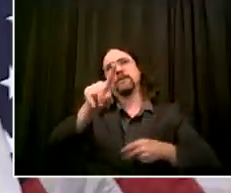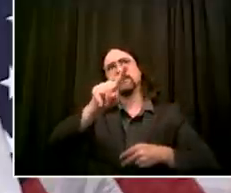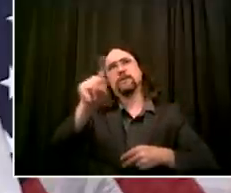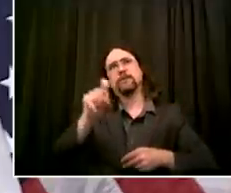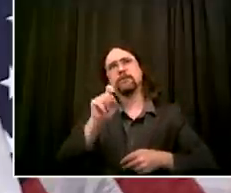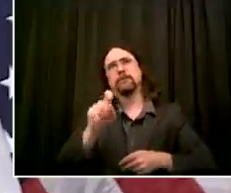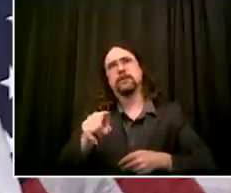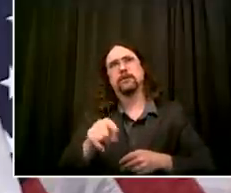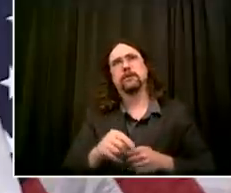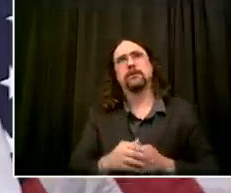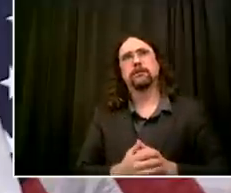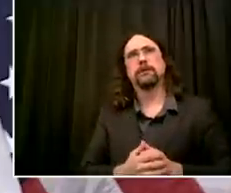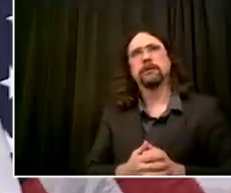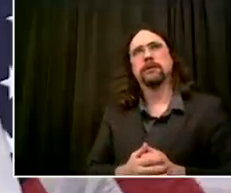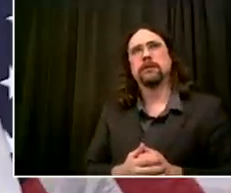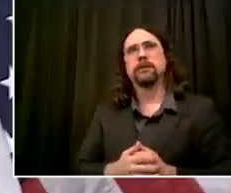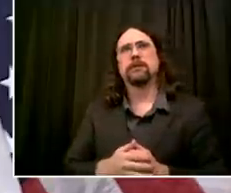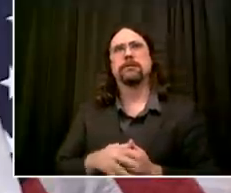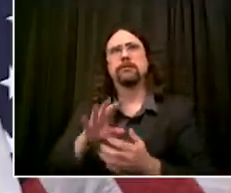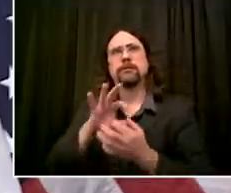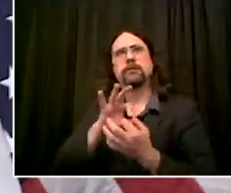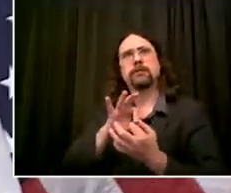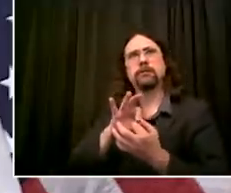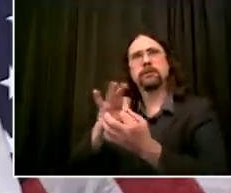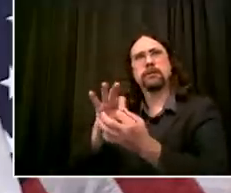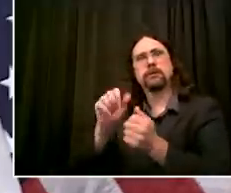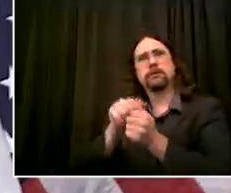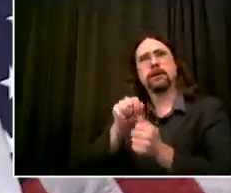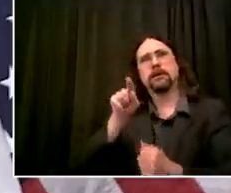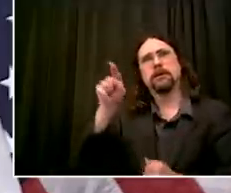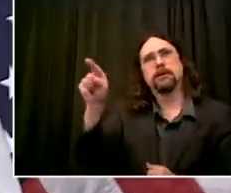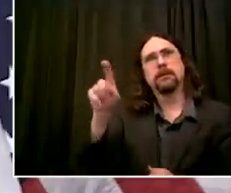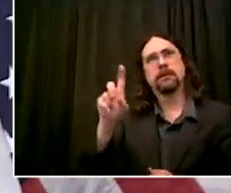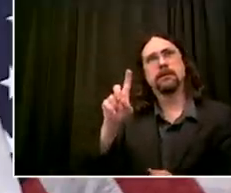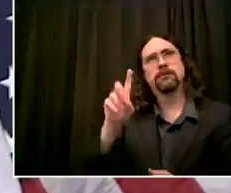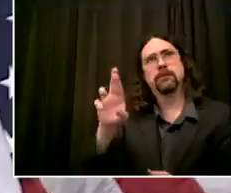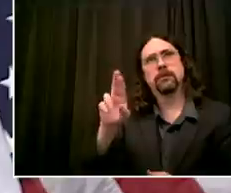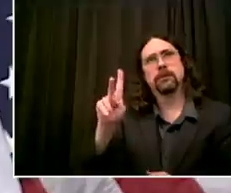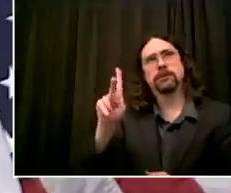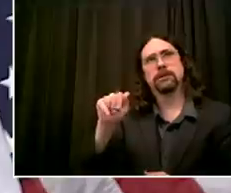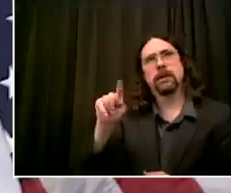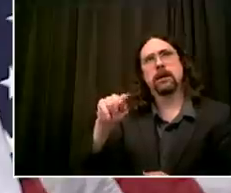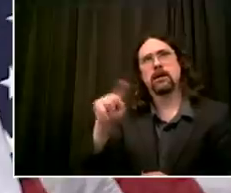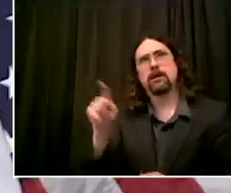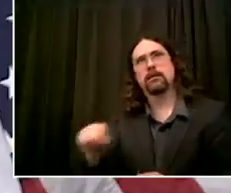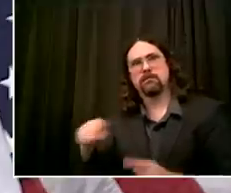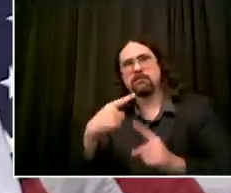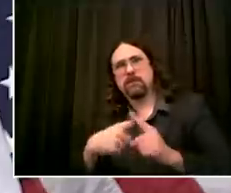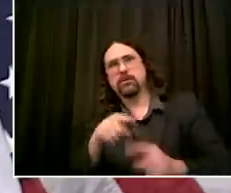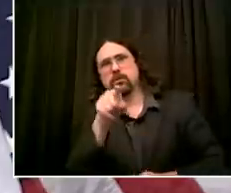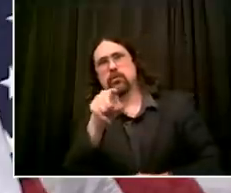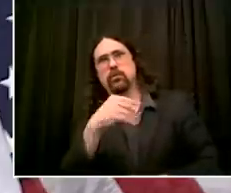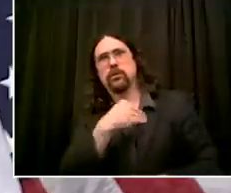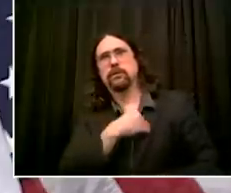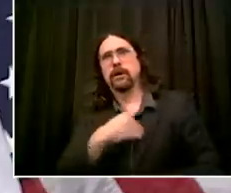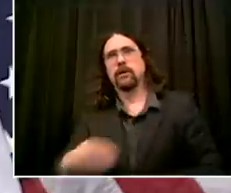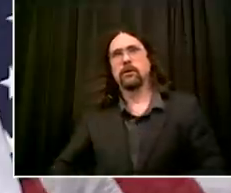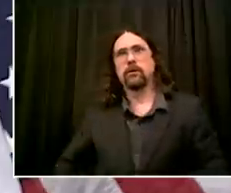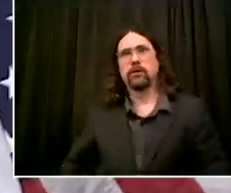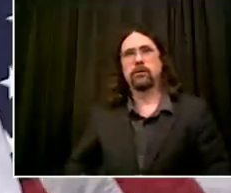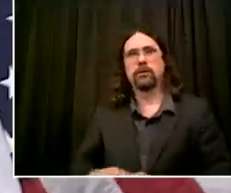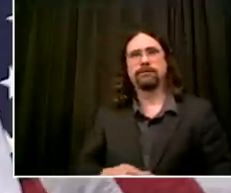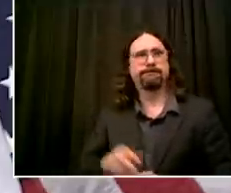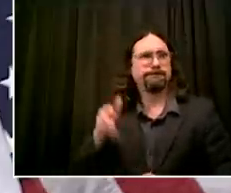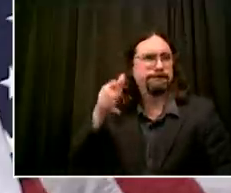for the mayor. Are you modeling for a bump? Or have you, in your modeling, do you see a bump, a